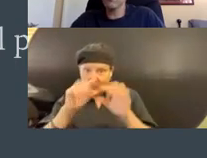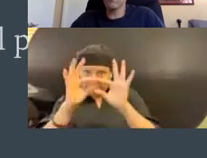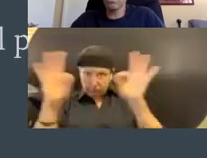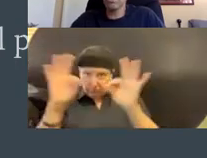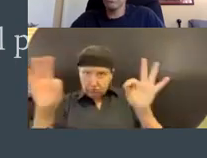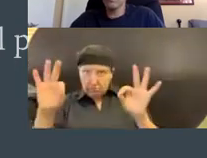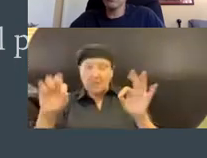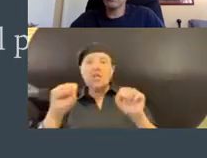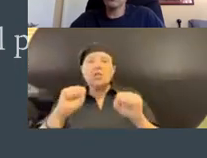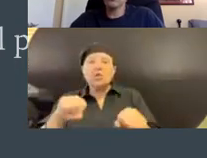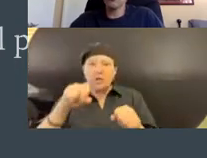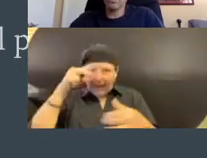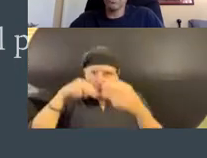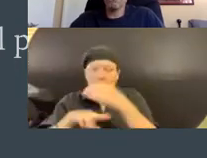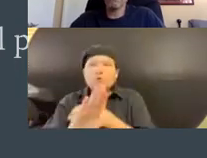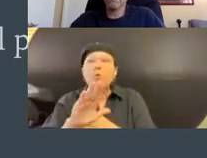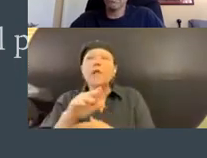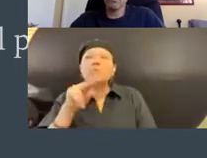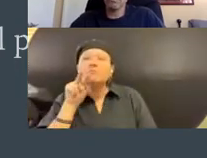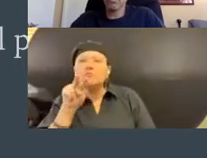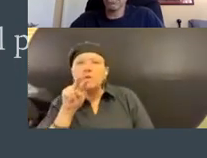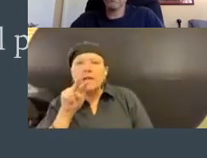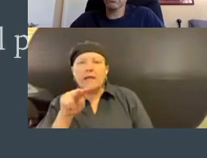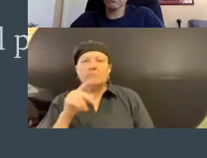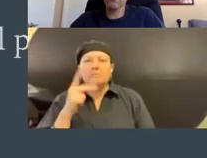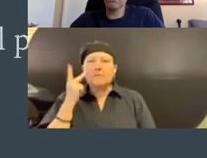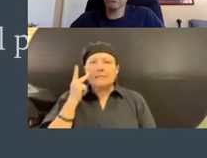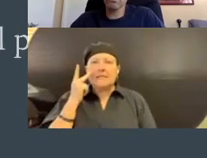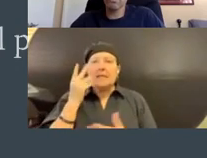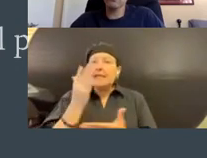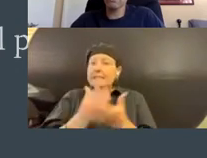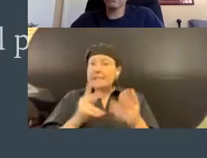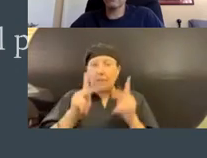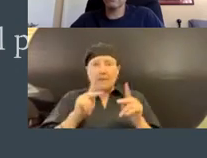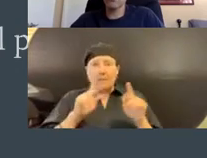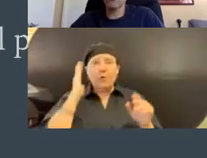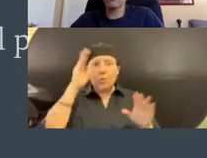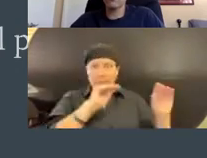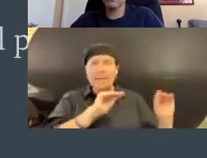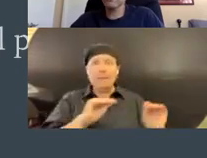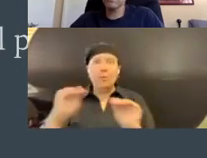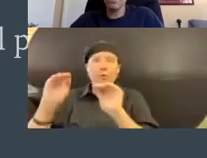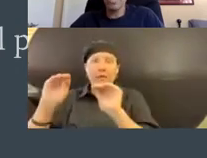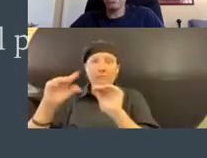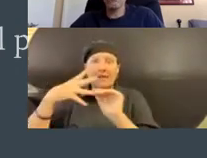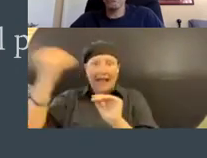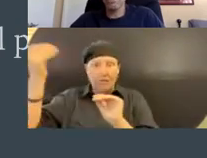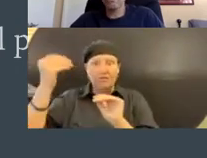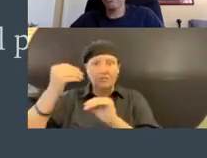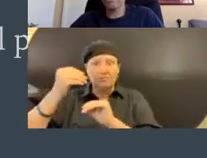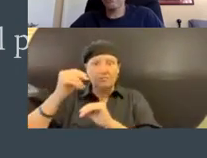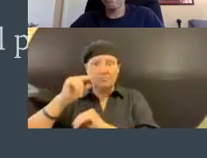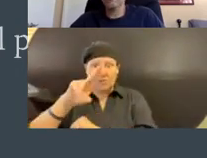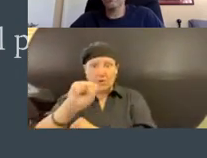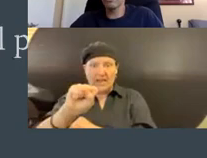some people who are looking to move abroad for during this COVID situation. And we have